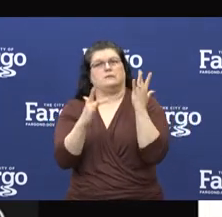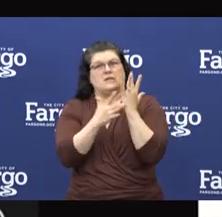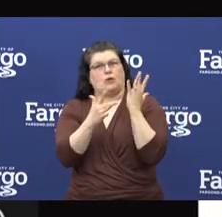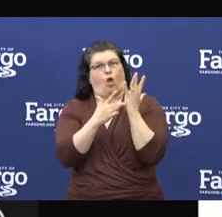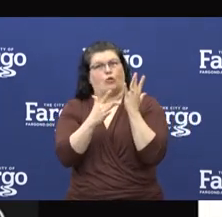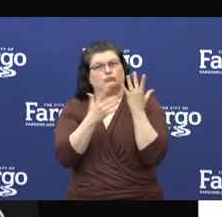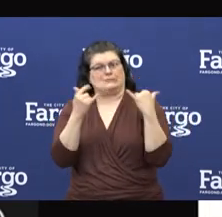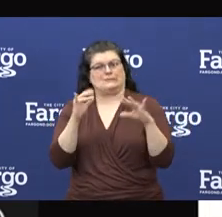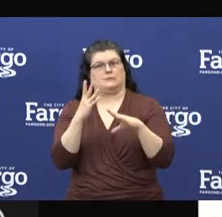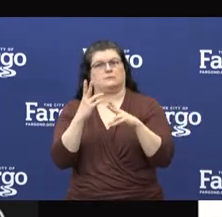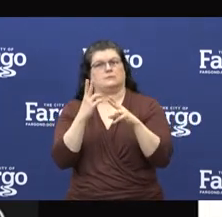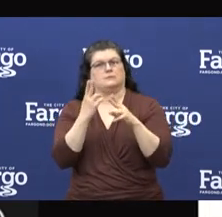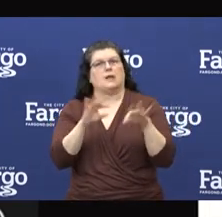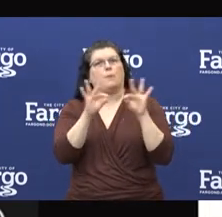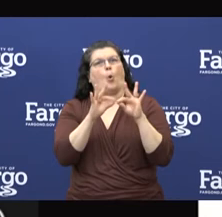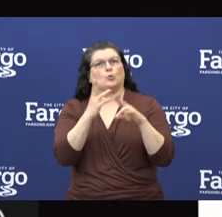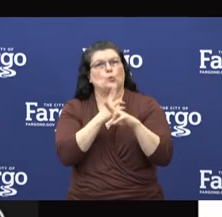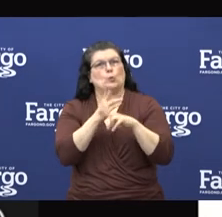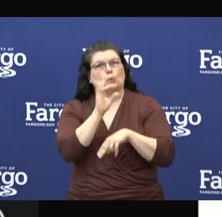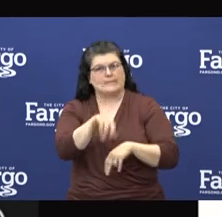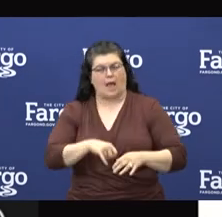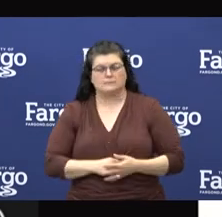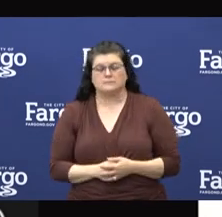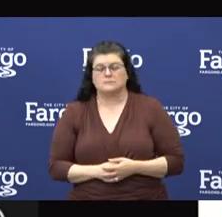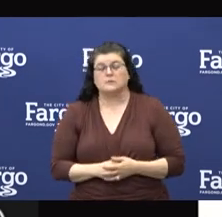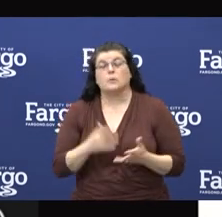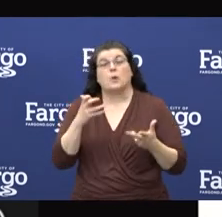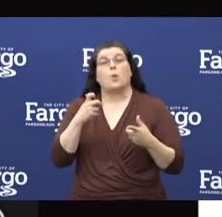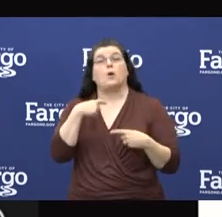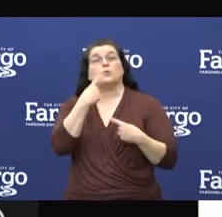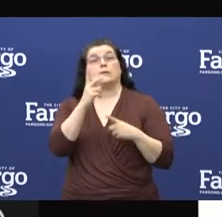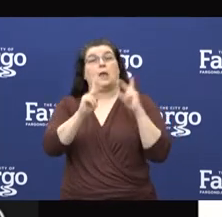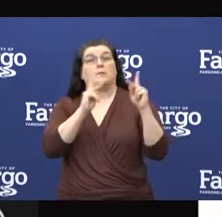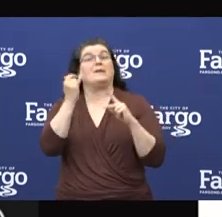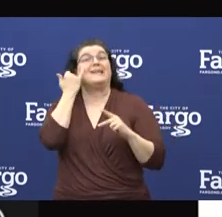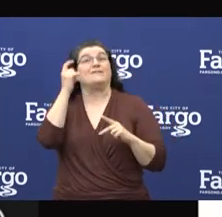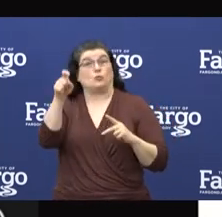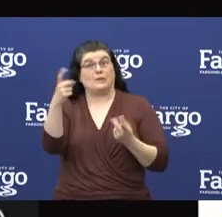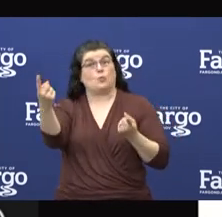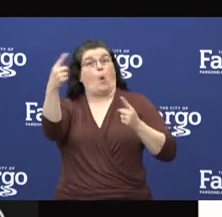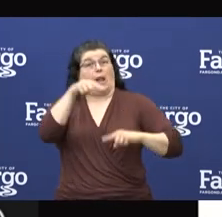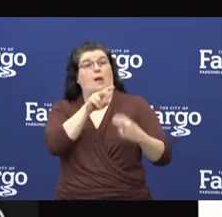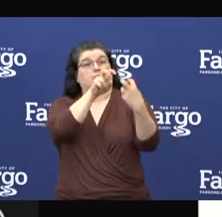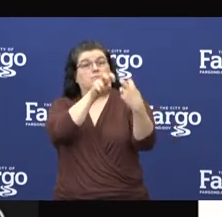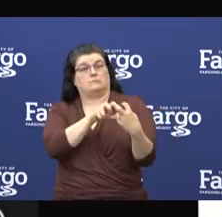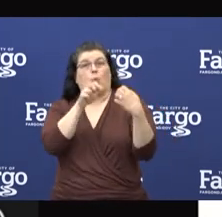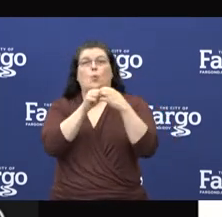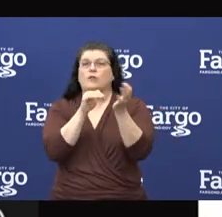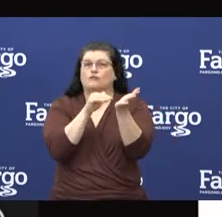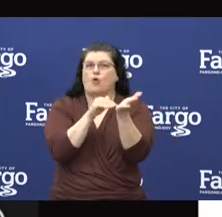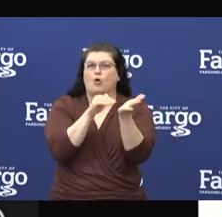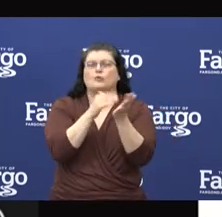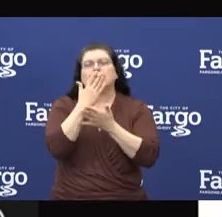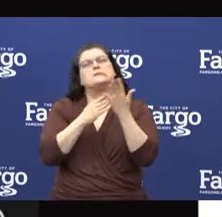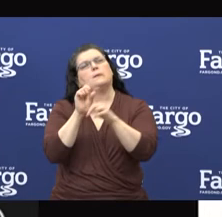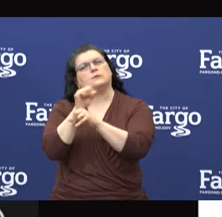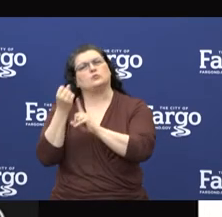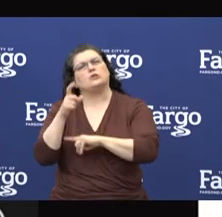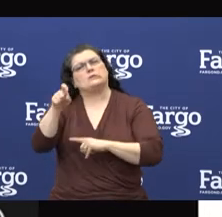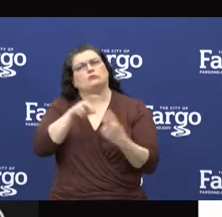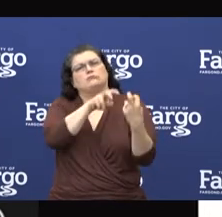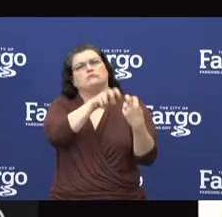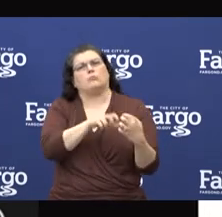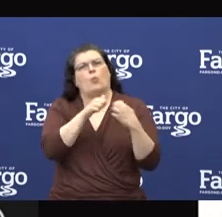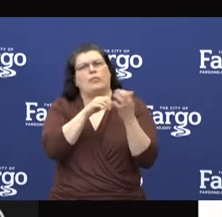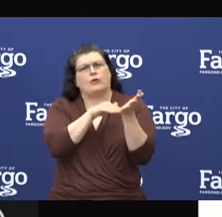appropriate. That being said, we do want to remind people that if you do need a face-to-face visit, which some conditions do warrant, or if you